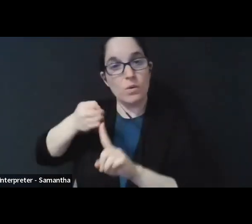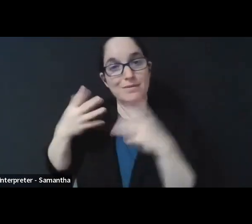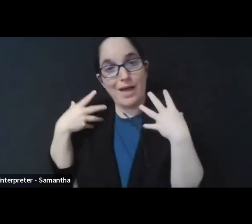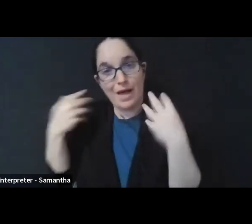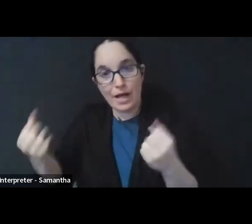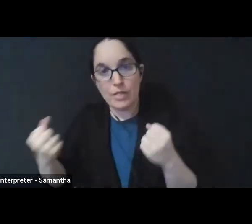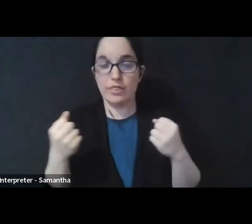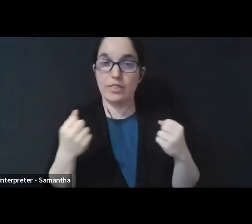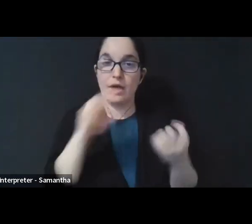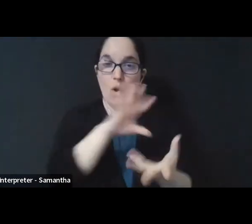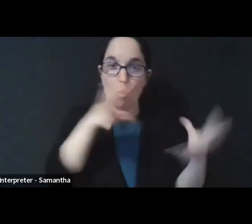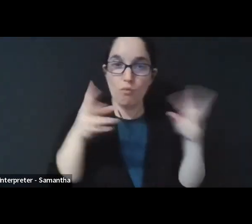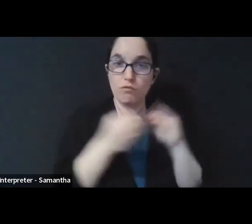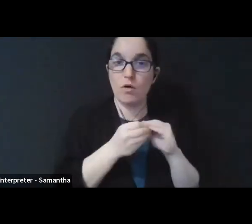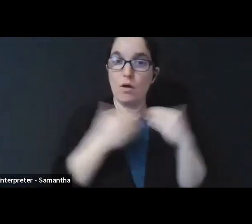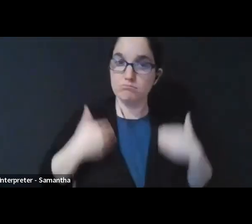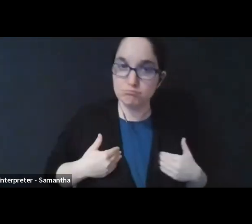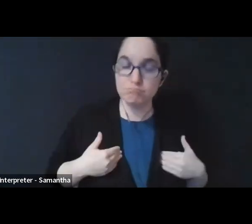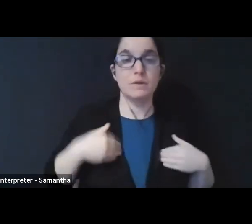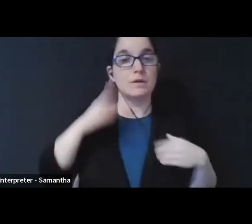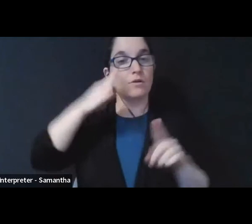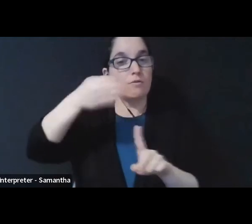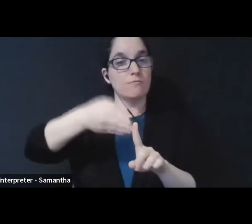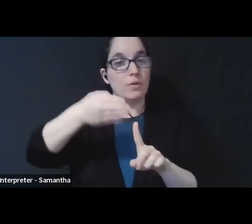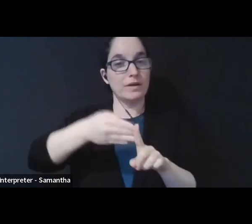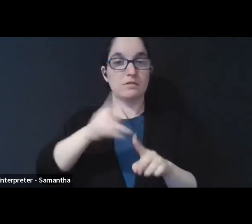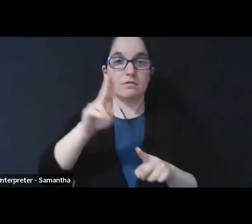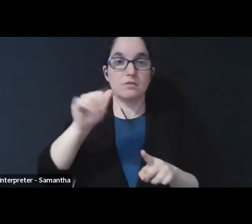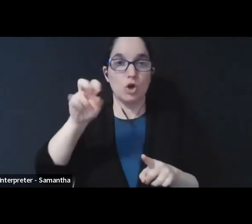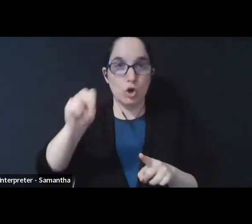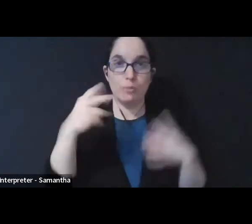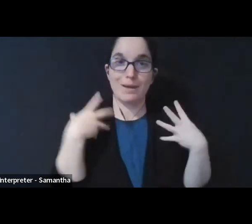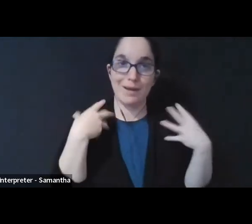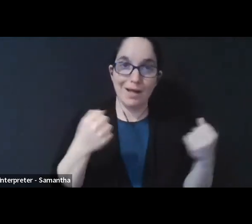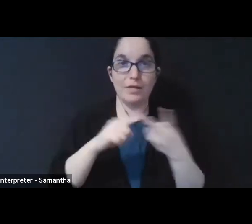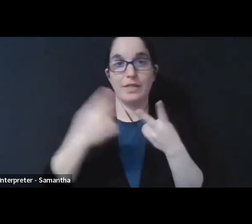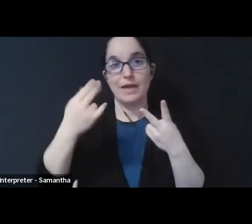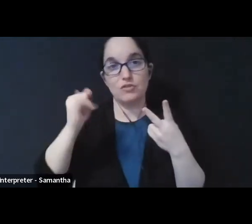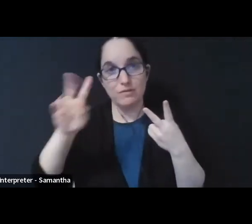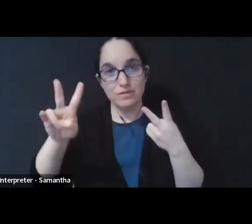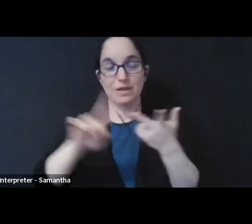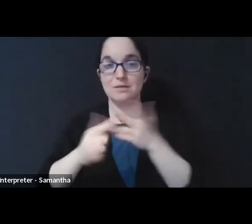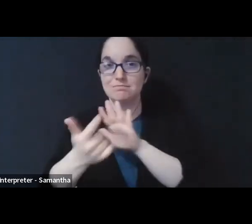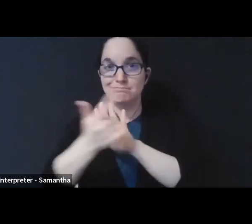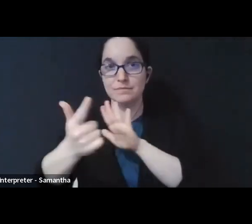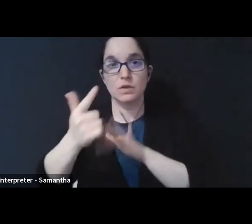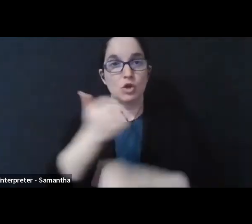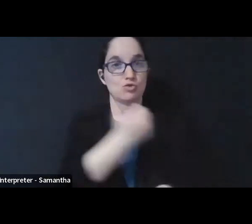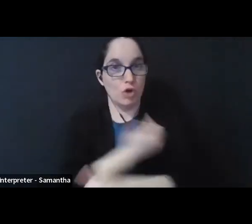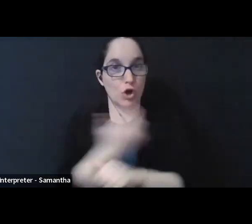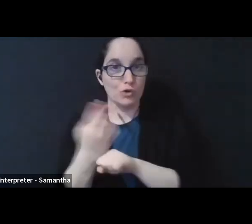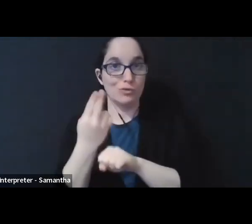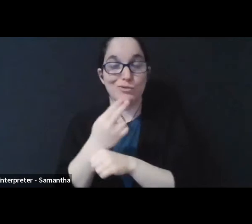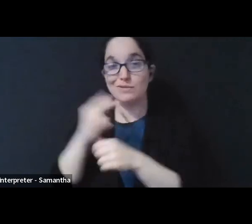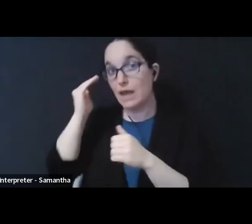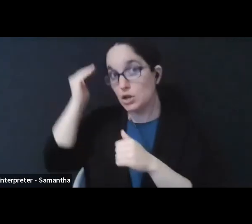urban settings. Her work is focused in the areas of urban health, HIV, illicit drug use, and adult access to vaccines. And